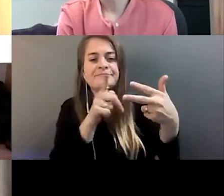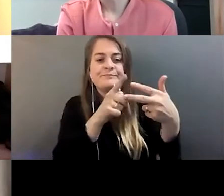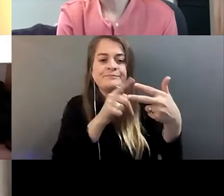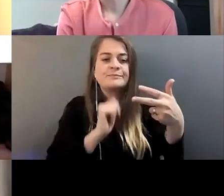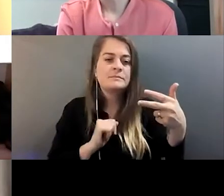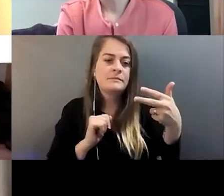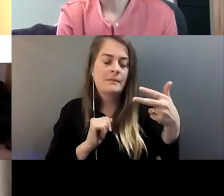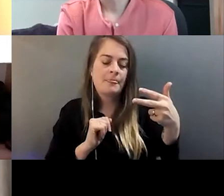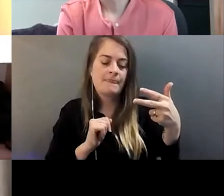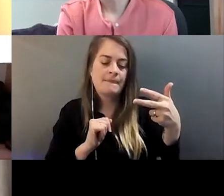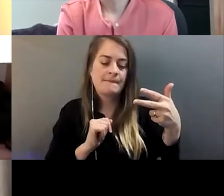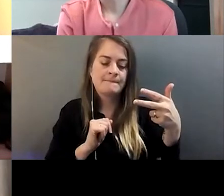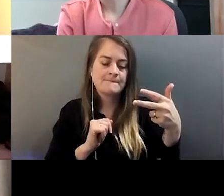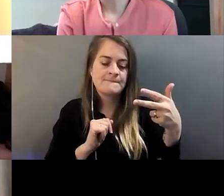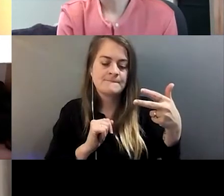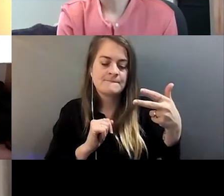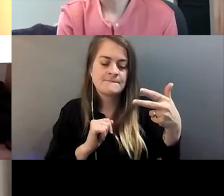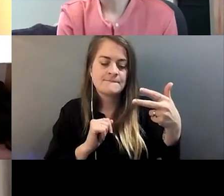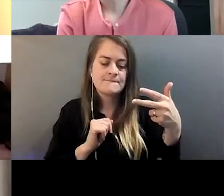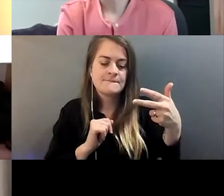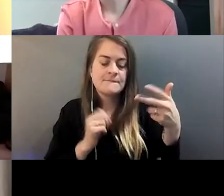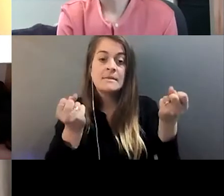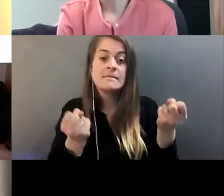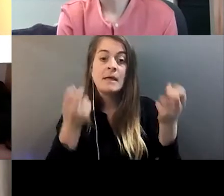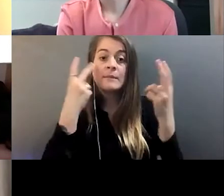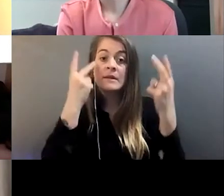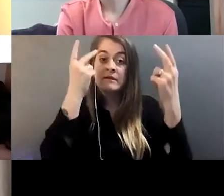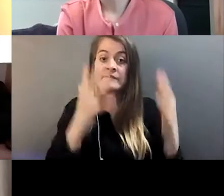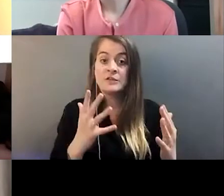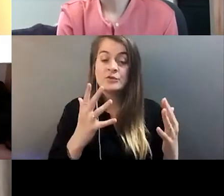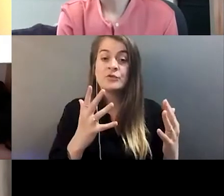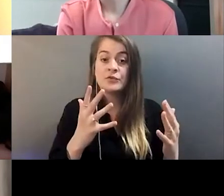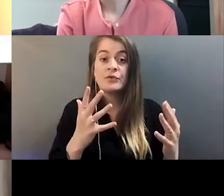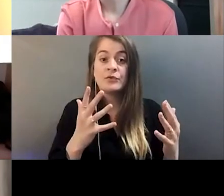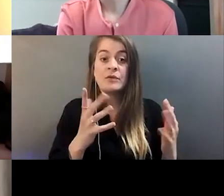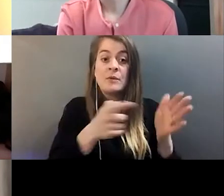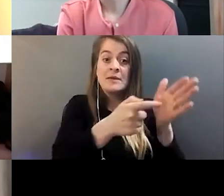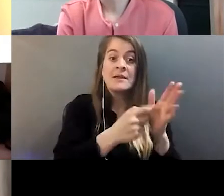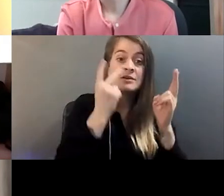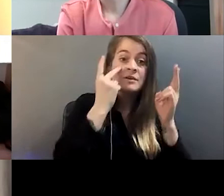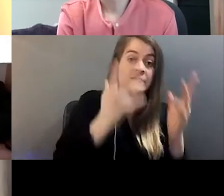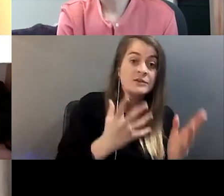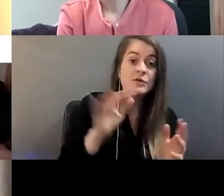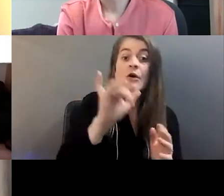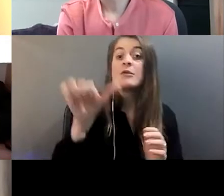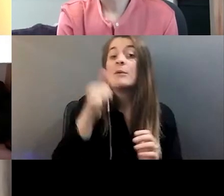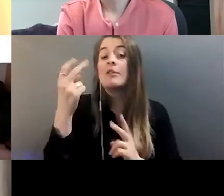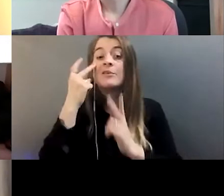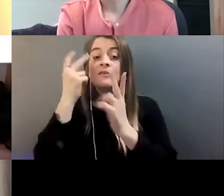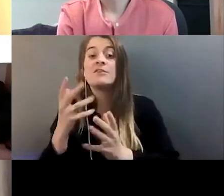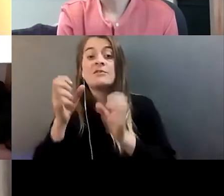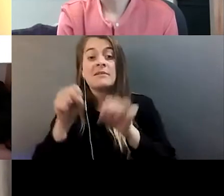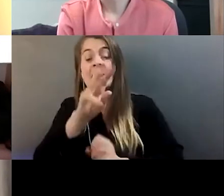that the number of visitors allowed in addition to the essential visitors should be made with a view